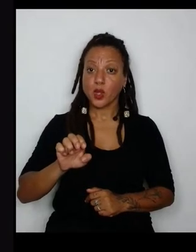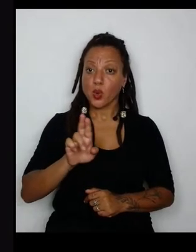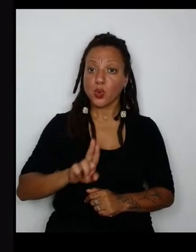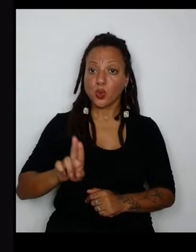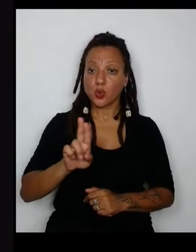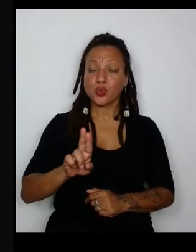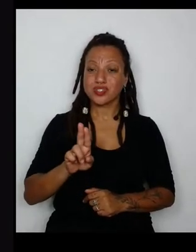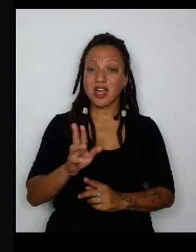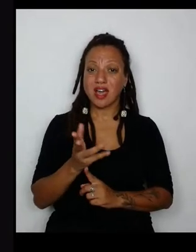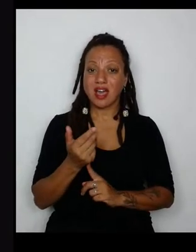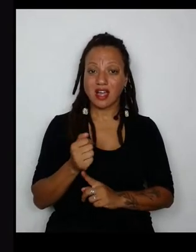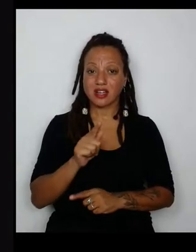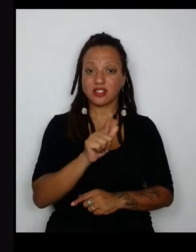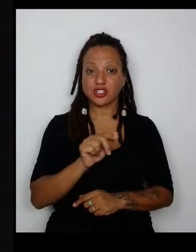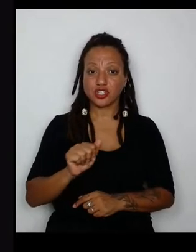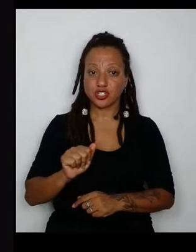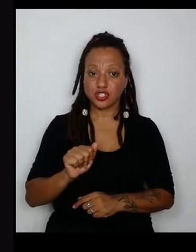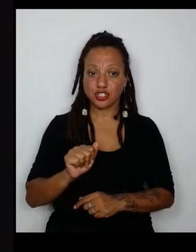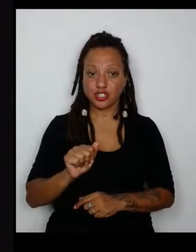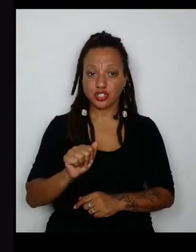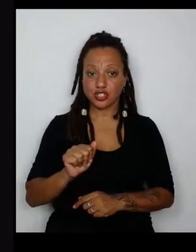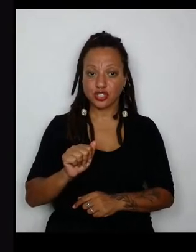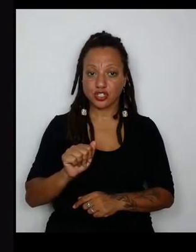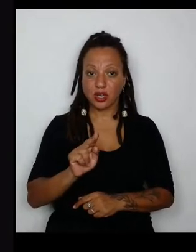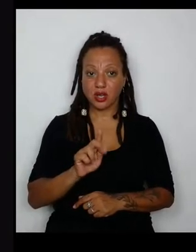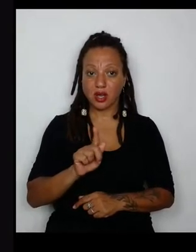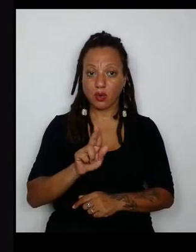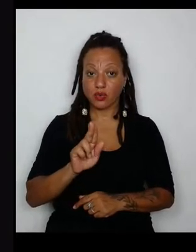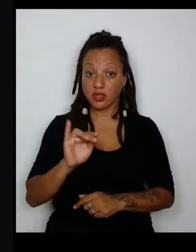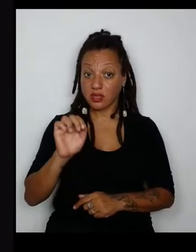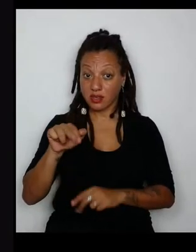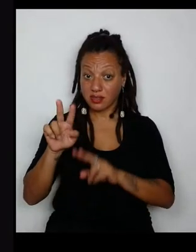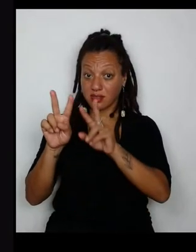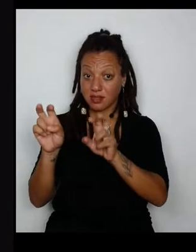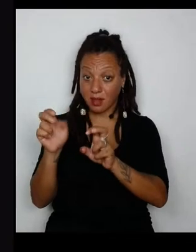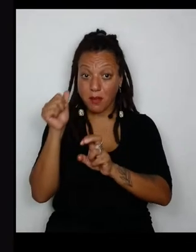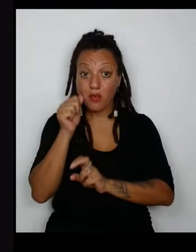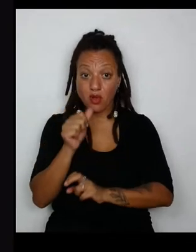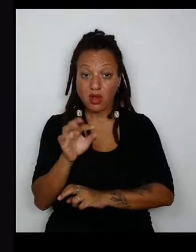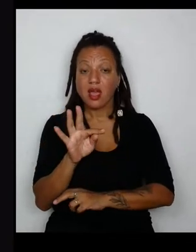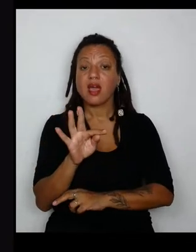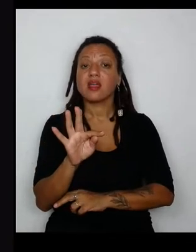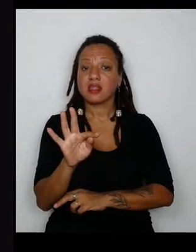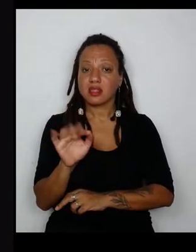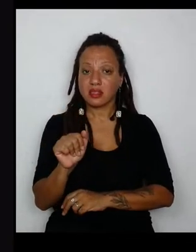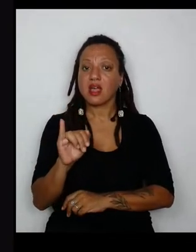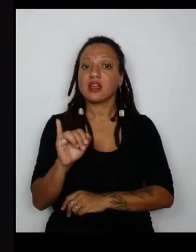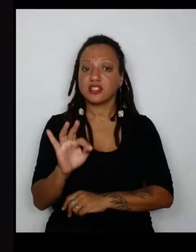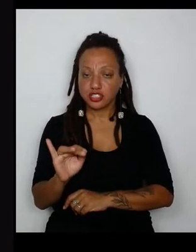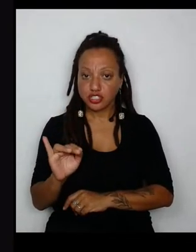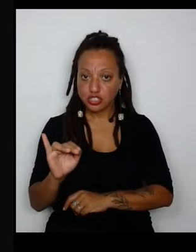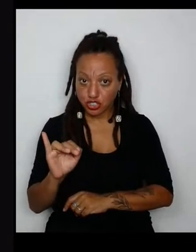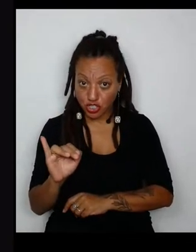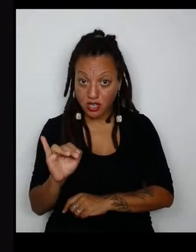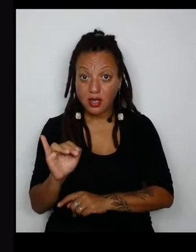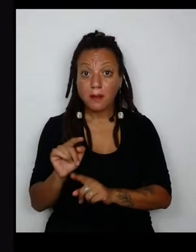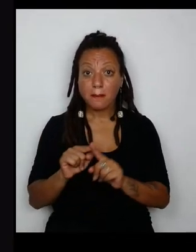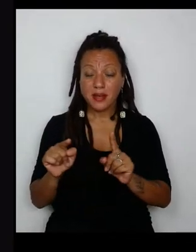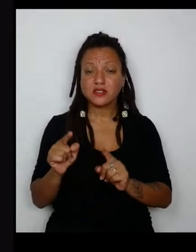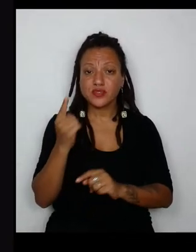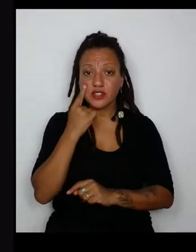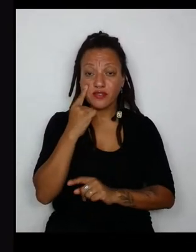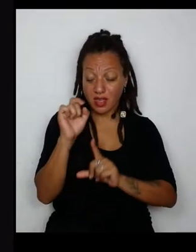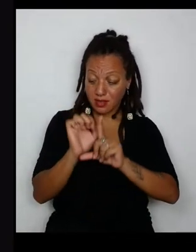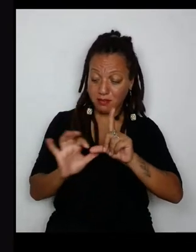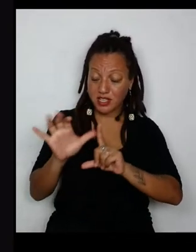the central figure stares directly at the viewer wearing a gas mask the bowl of fruit held just beneath her breasts becomes the